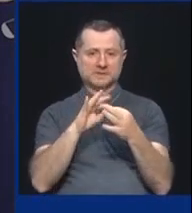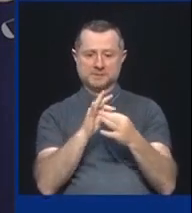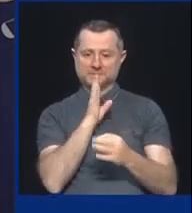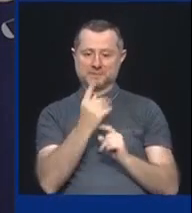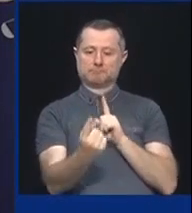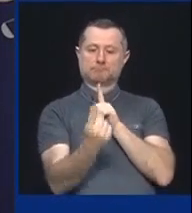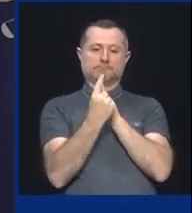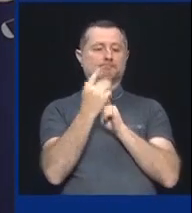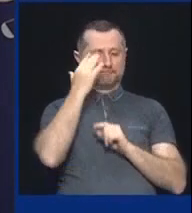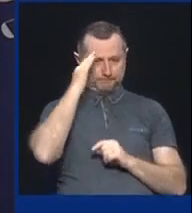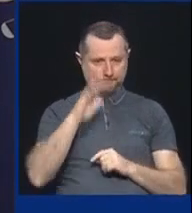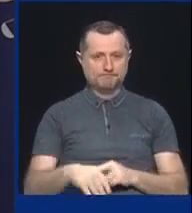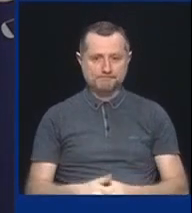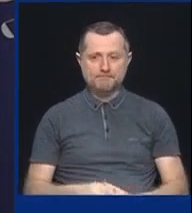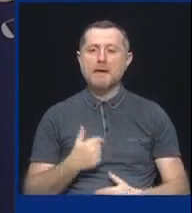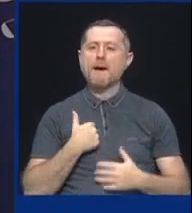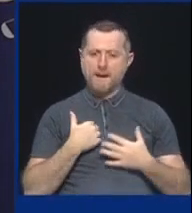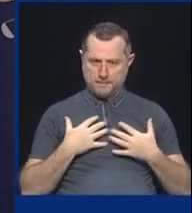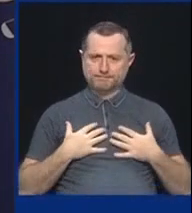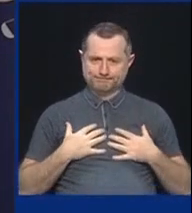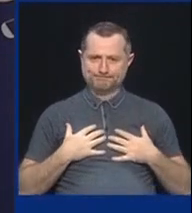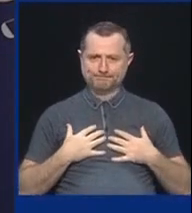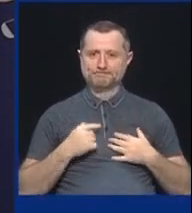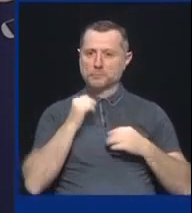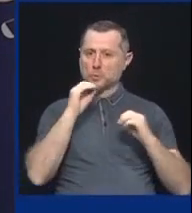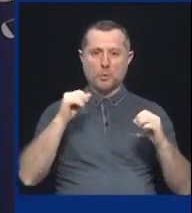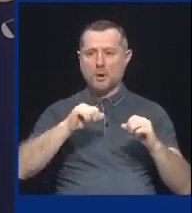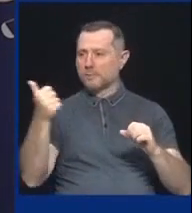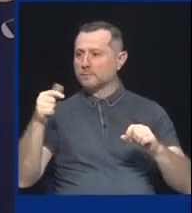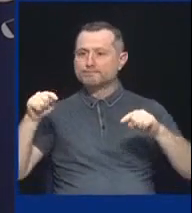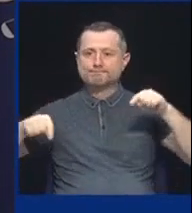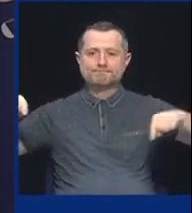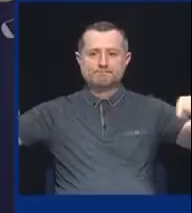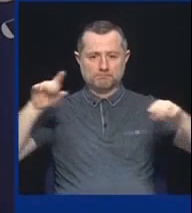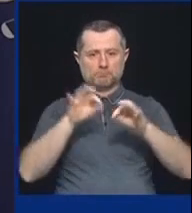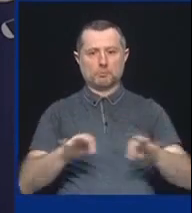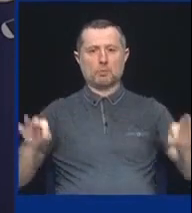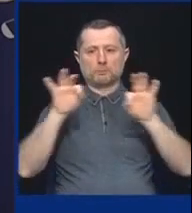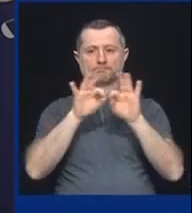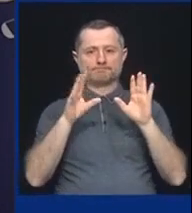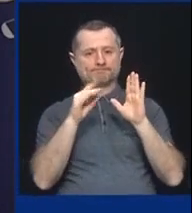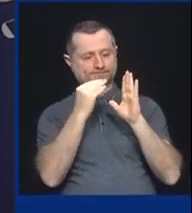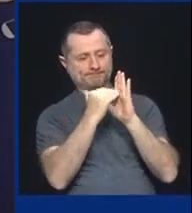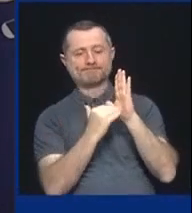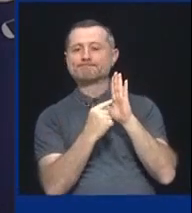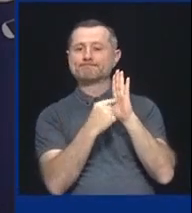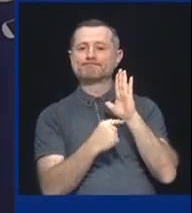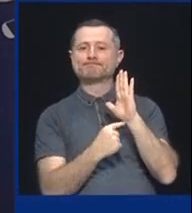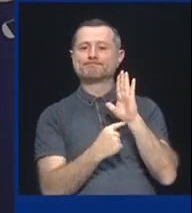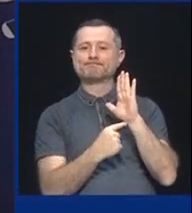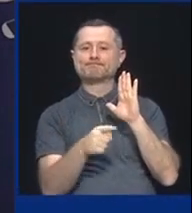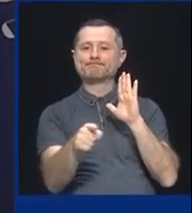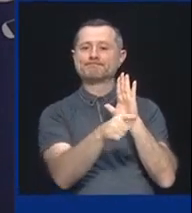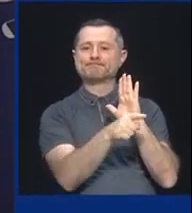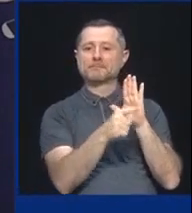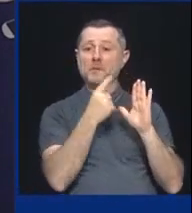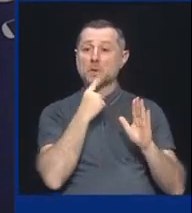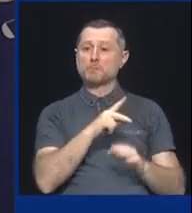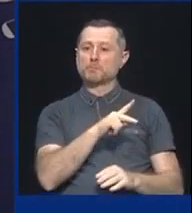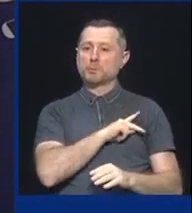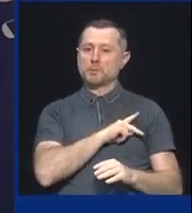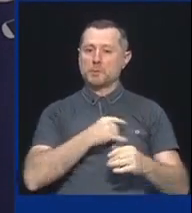an important lesson. Personal boundaries must be expanded. and must be